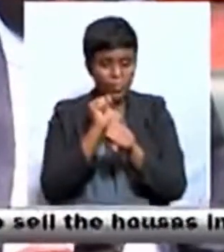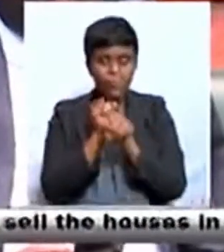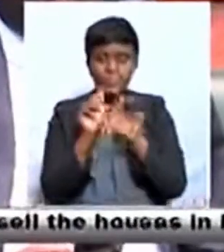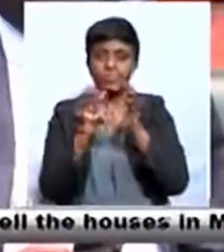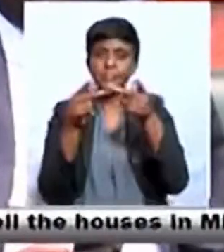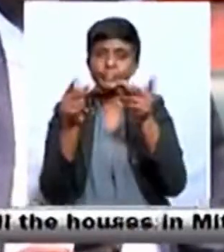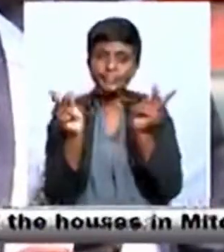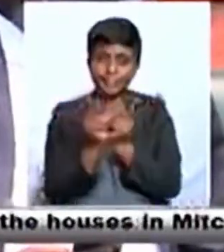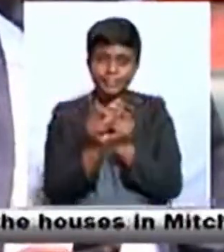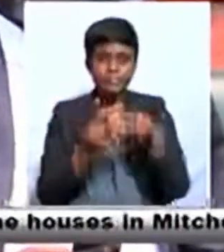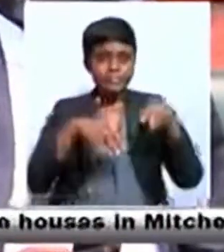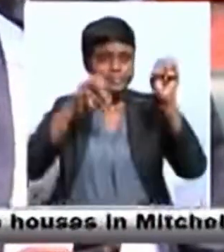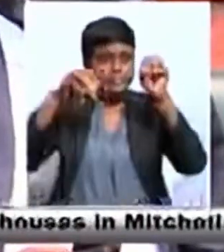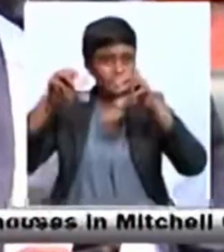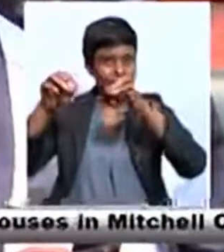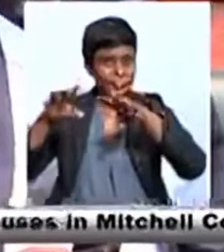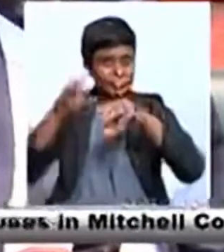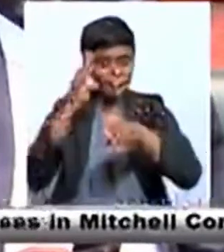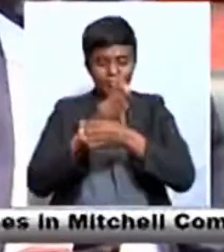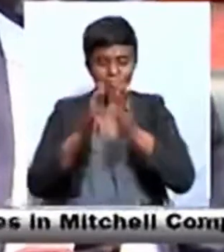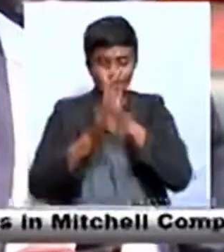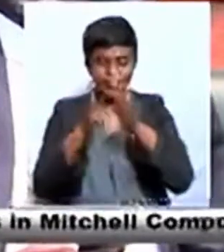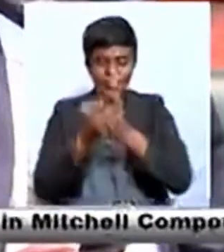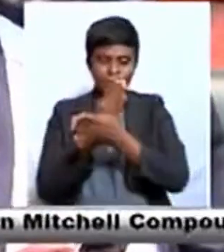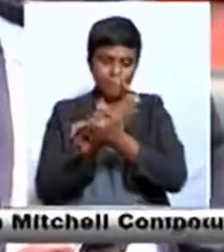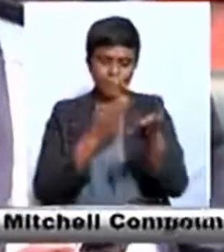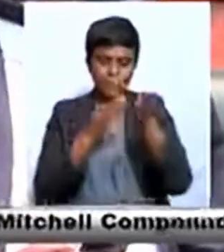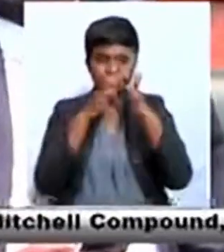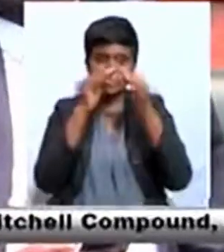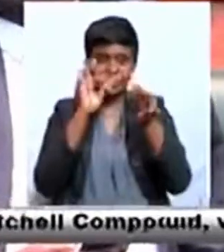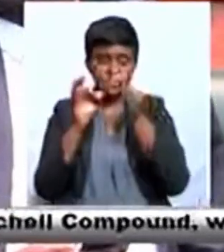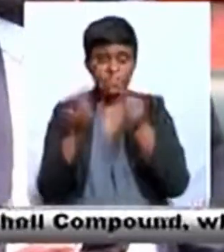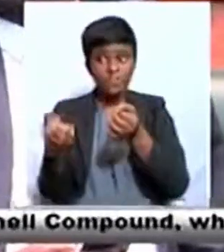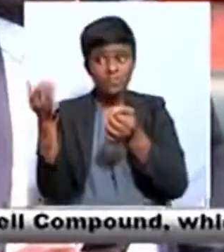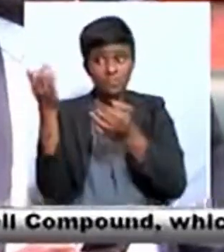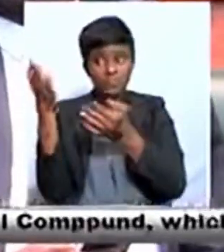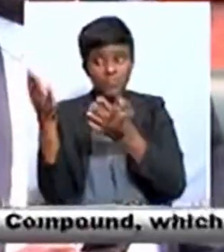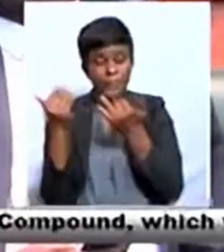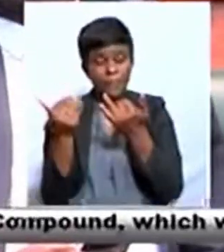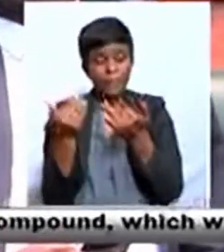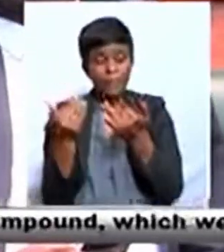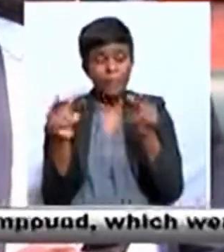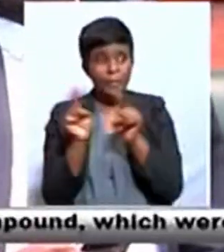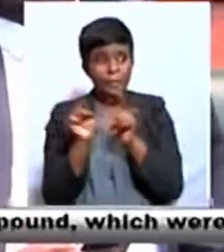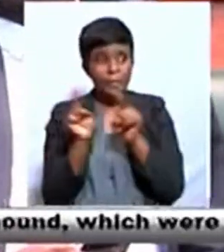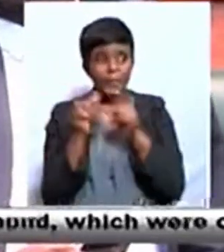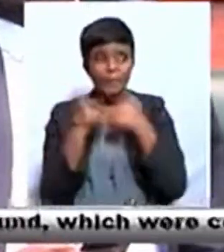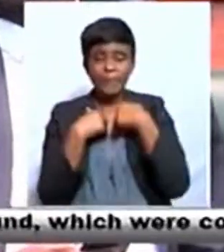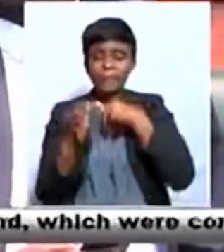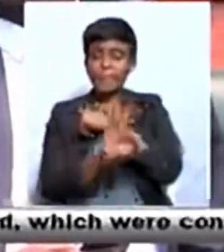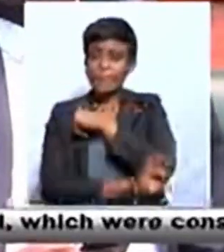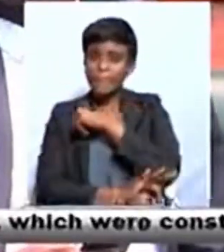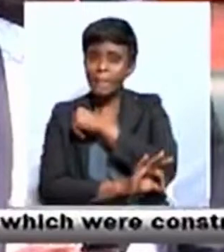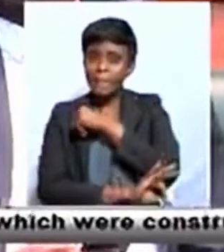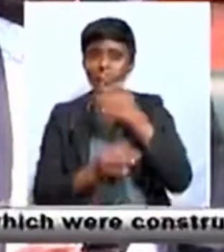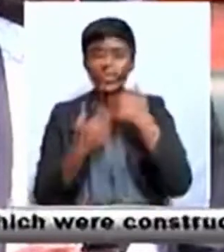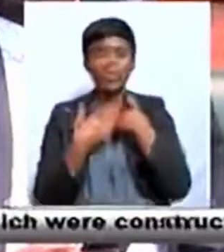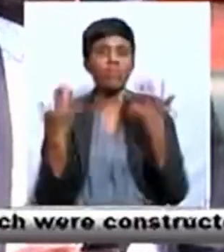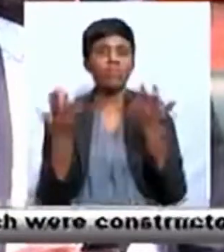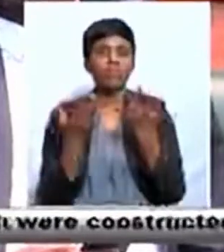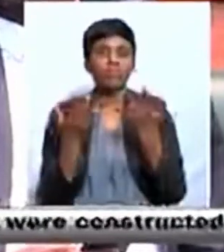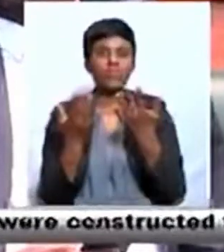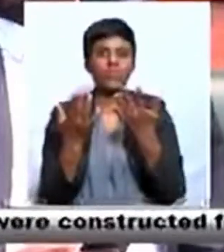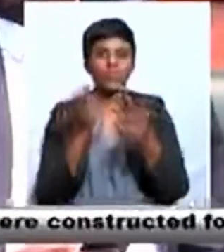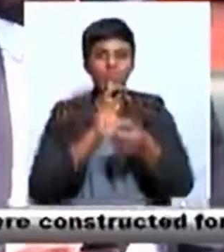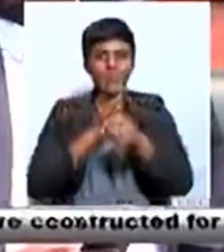station, built those structures. If you went there, Madam Speaker, there is no foundation, there is nothing. And